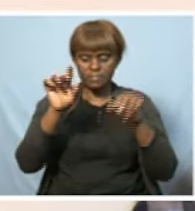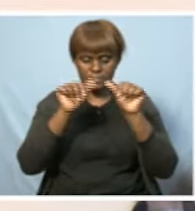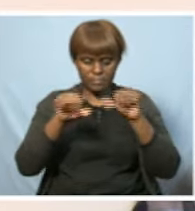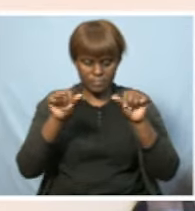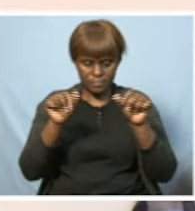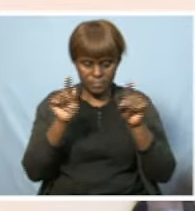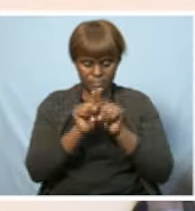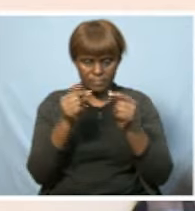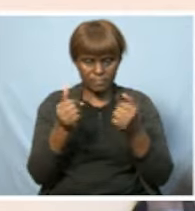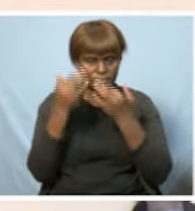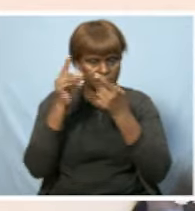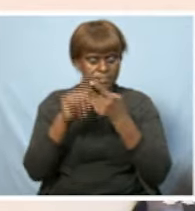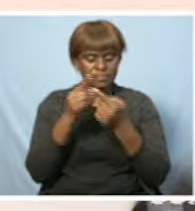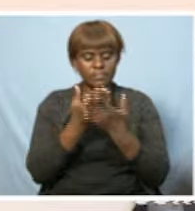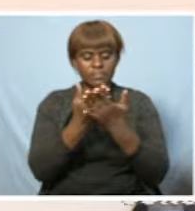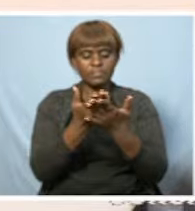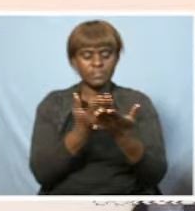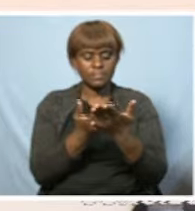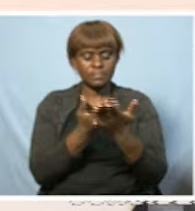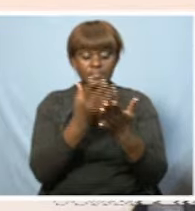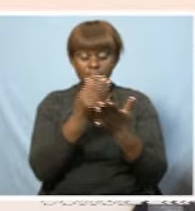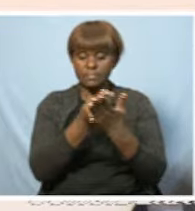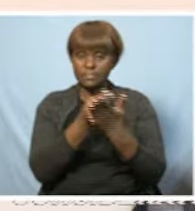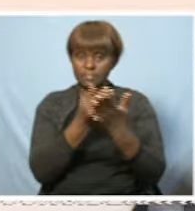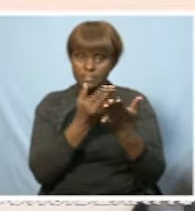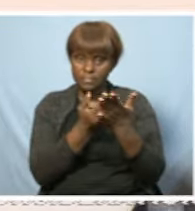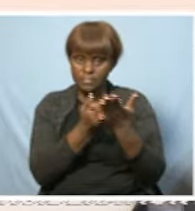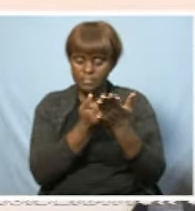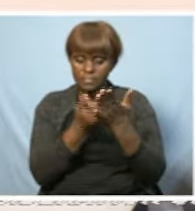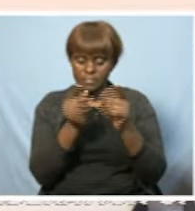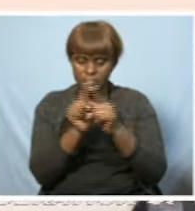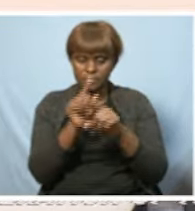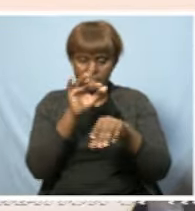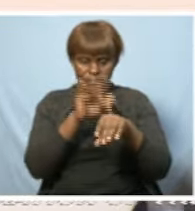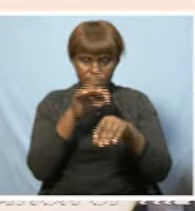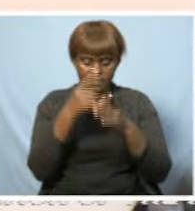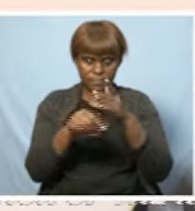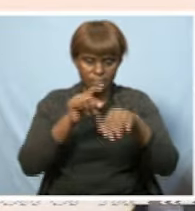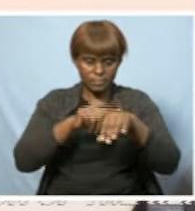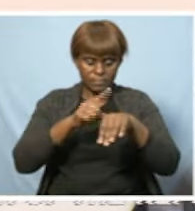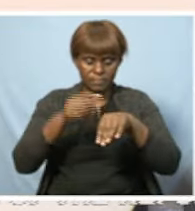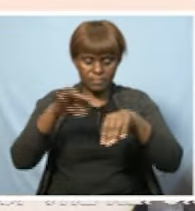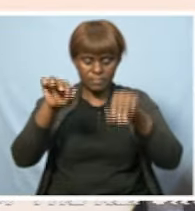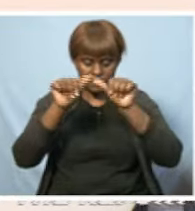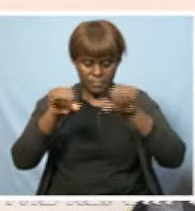and wishes to submit that the unspent funds as at the time of audit,